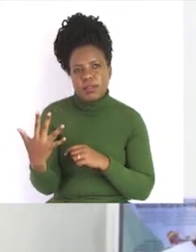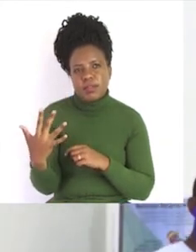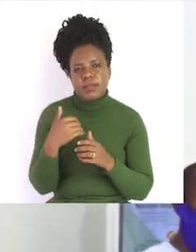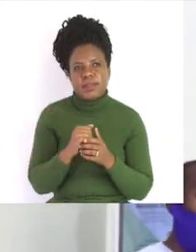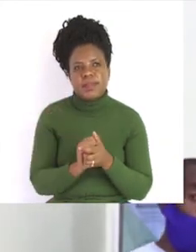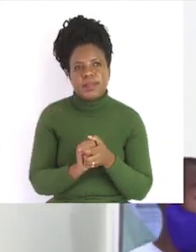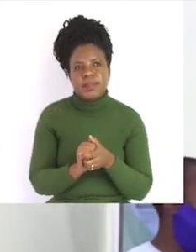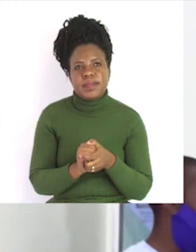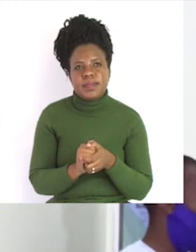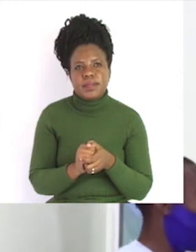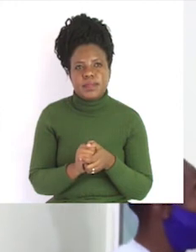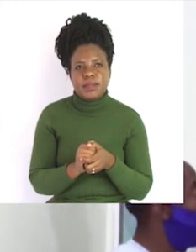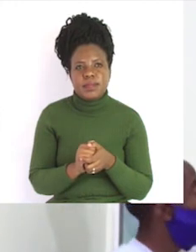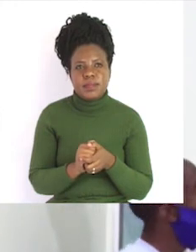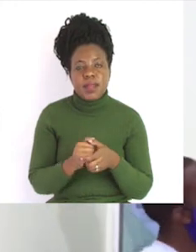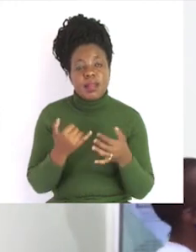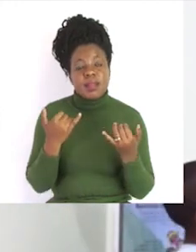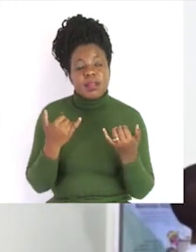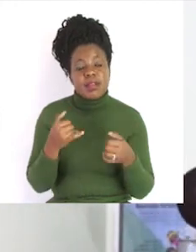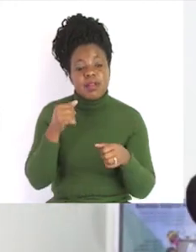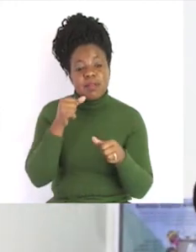now, we need to focus here.